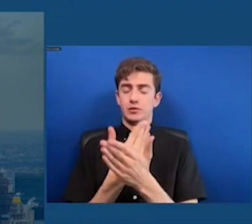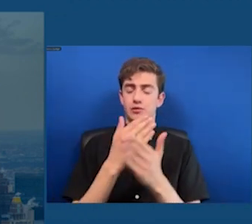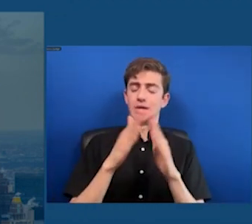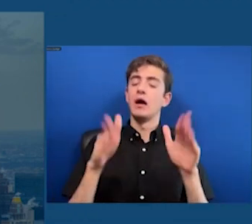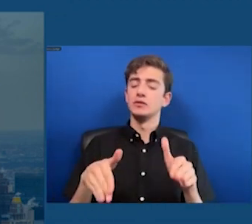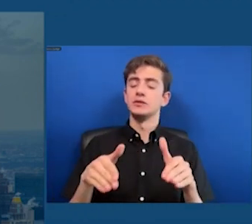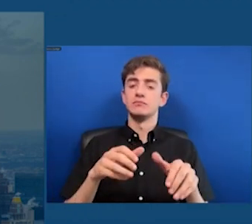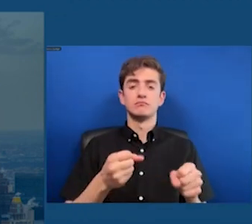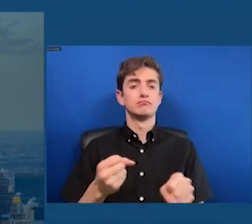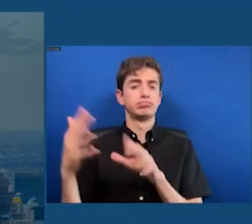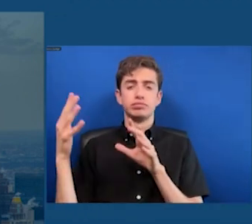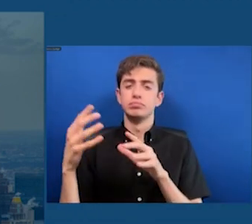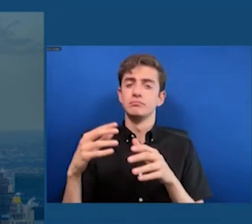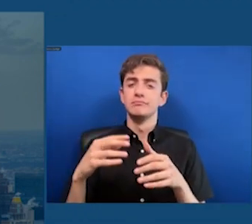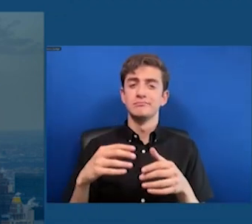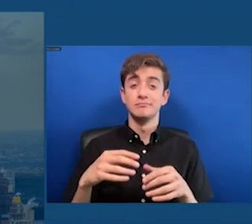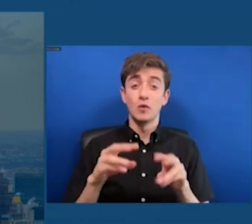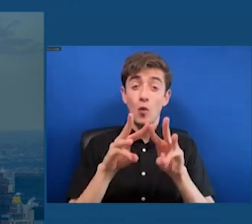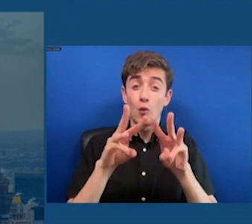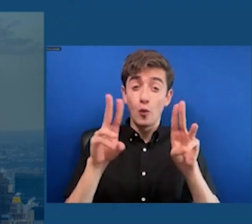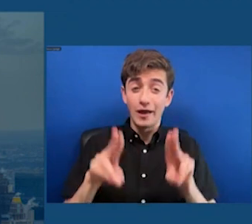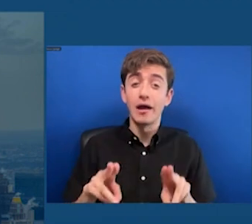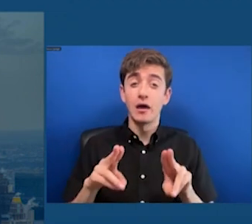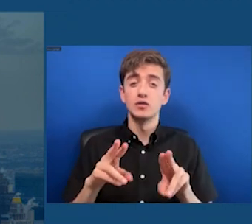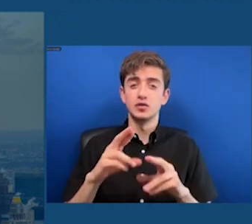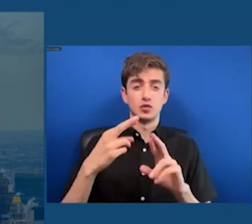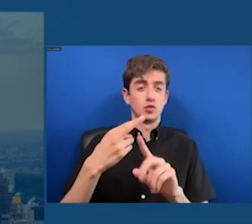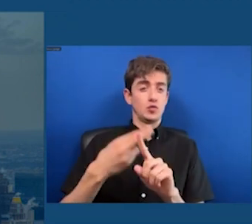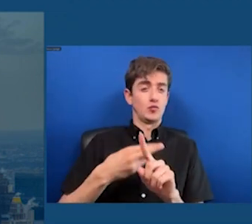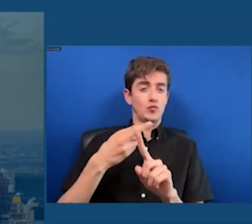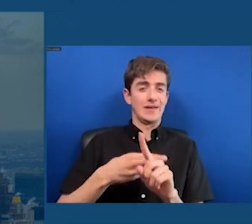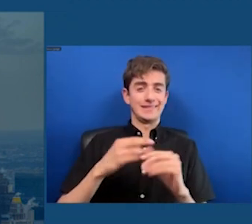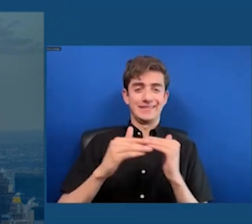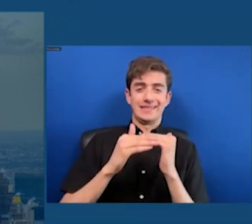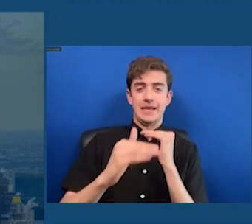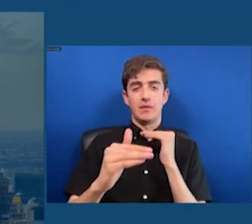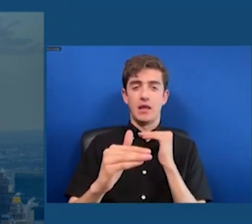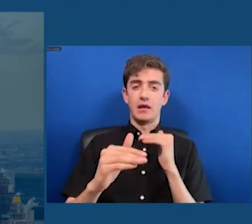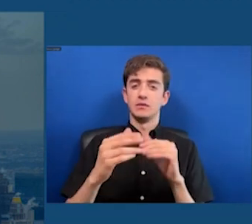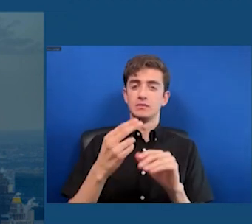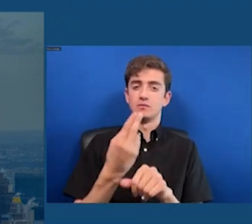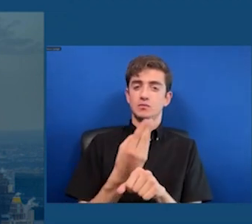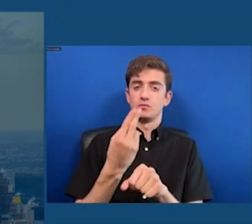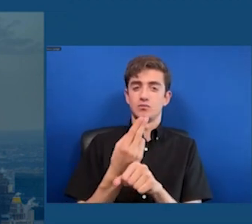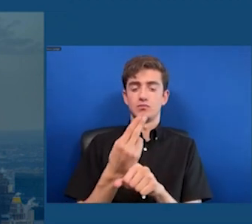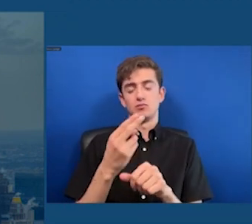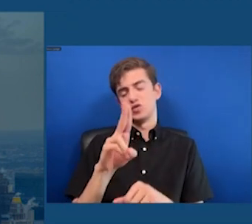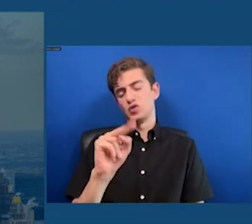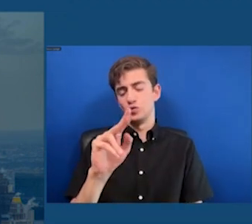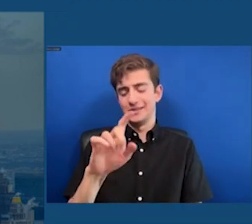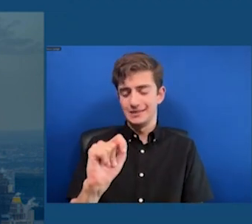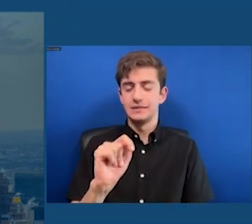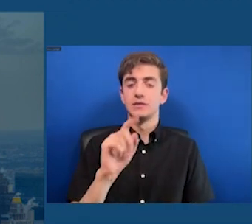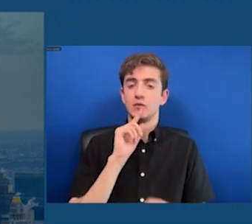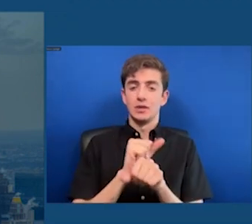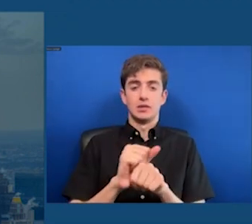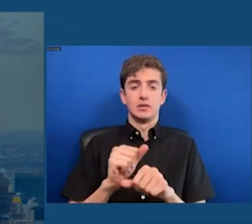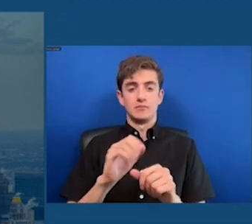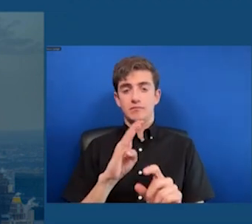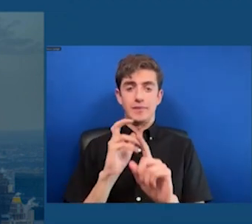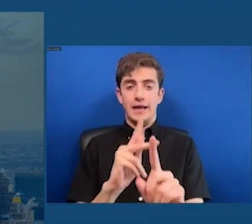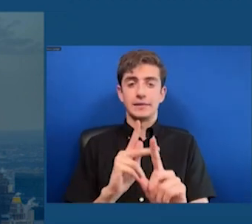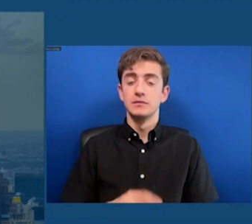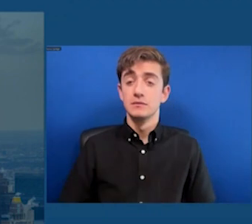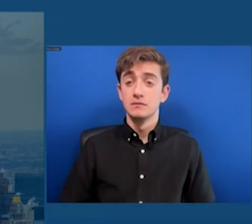Bringing warehoused, rent-stabilized units back into the marketplace. And launching a new pilot program to create